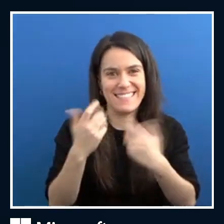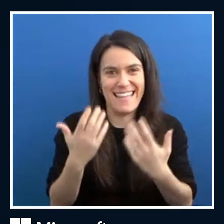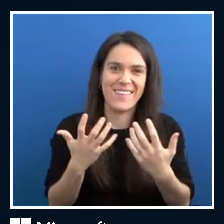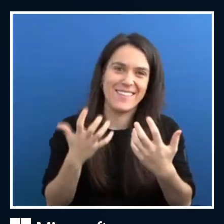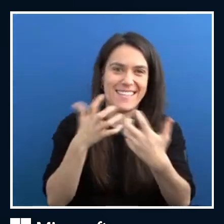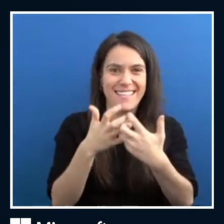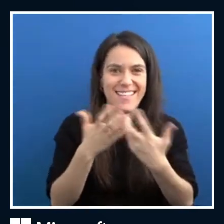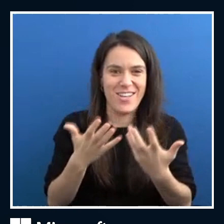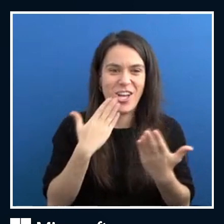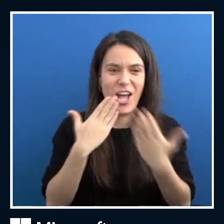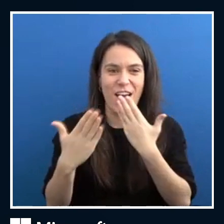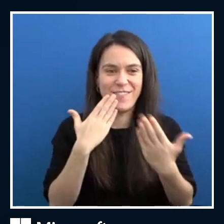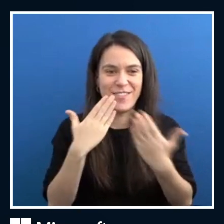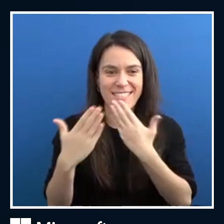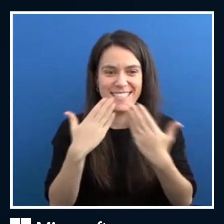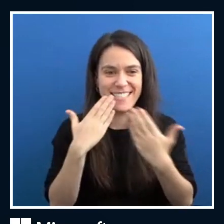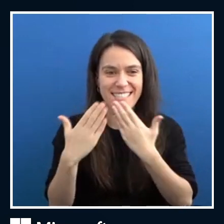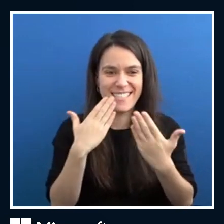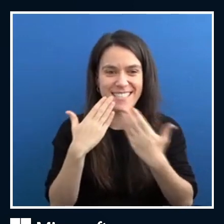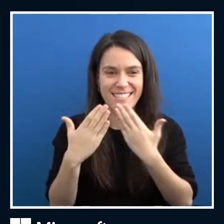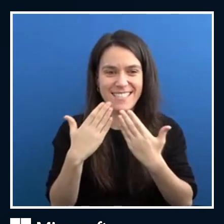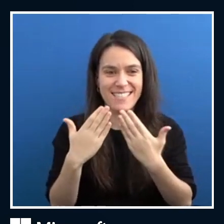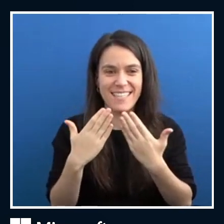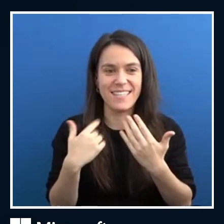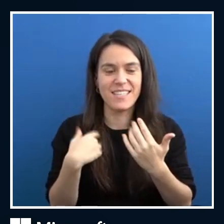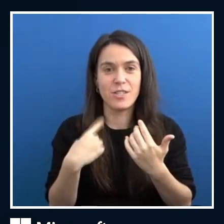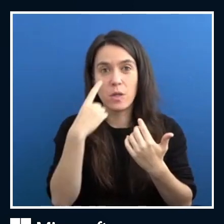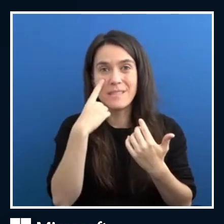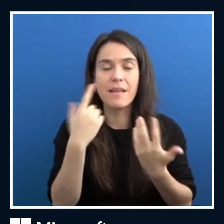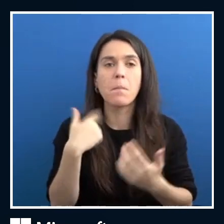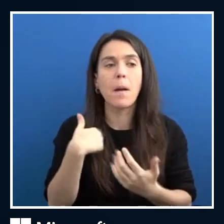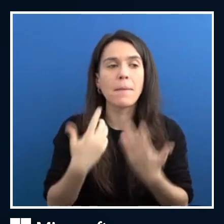look for Microsoft, for example,